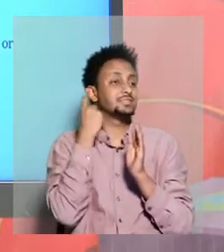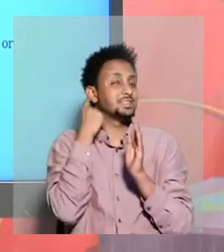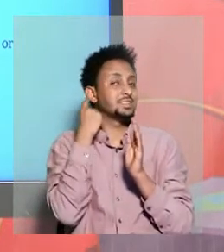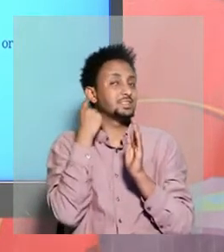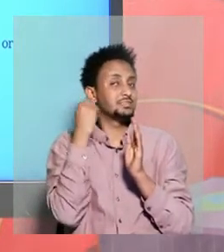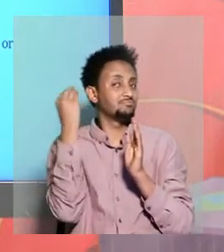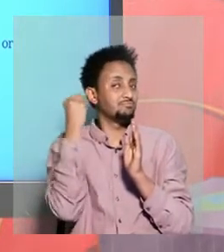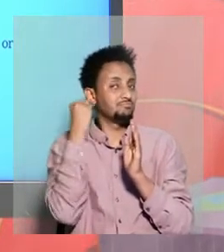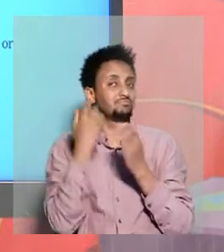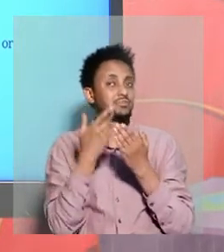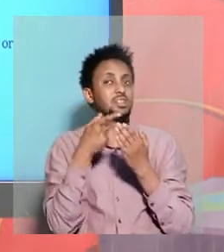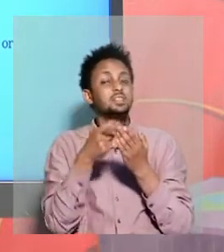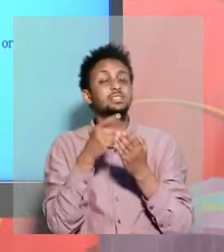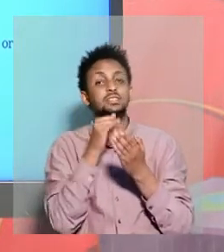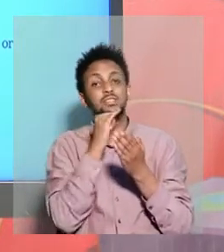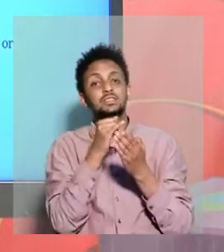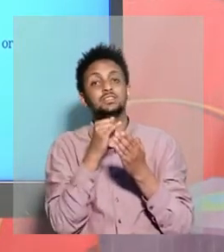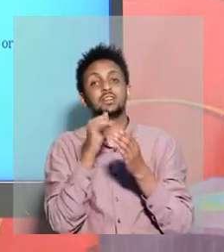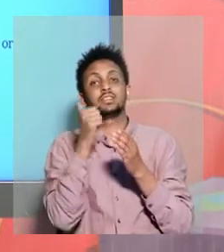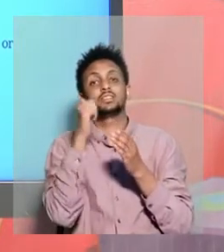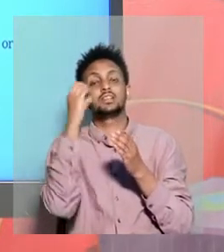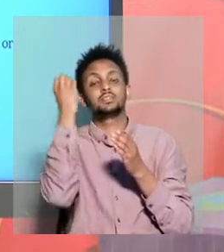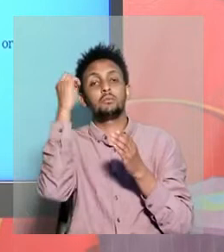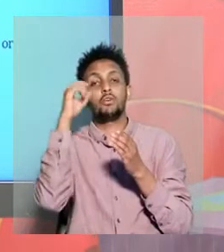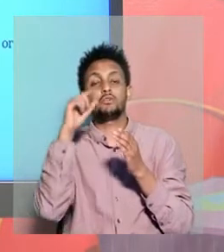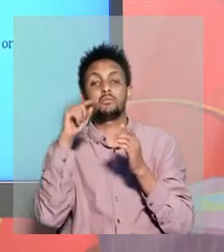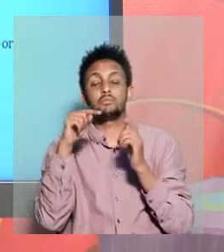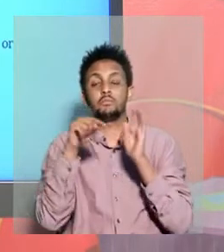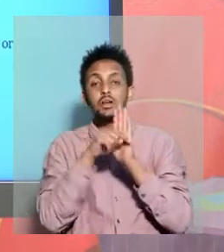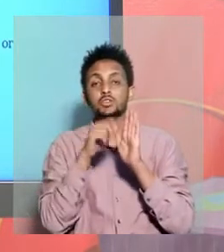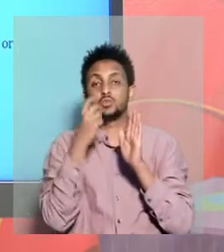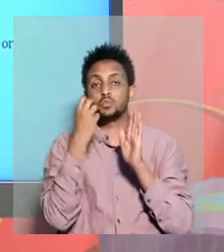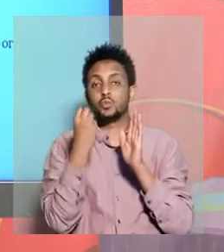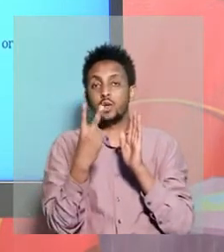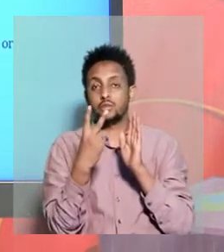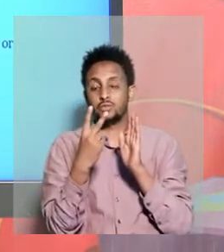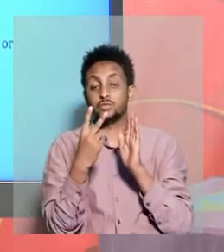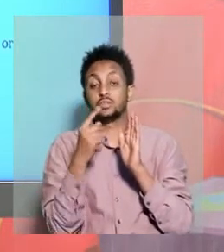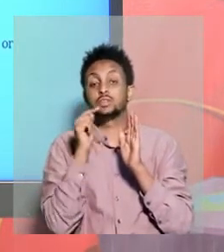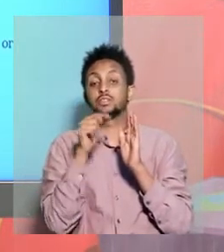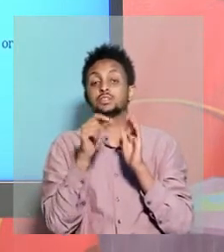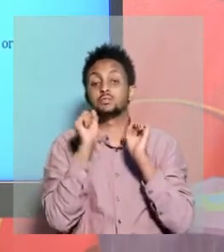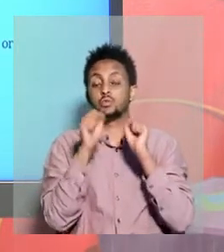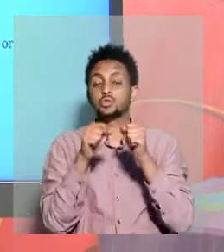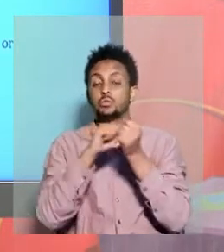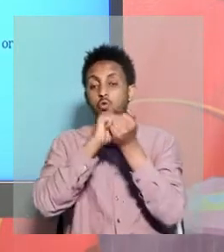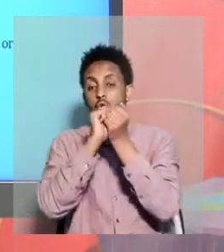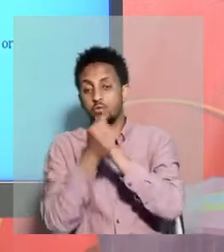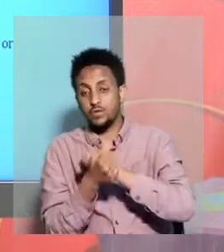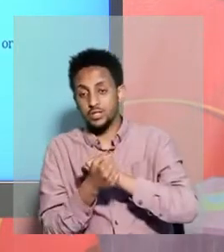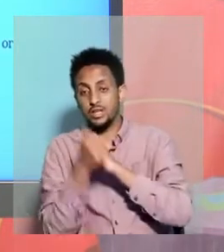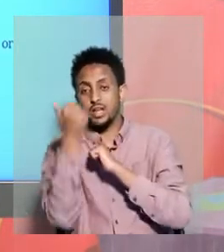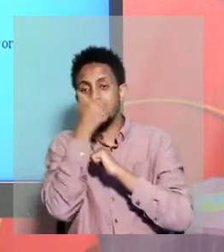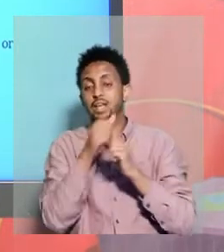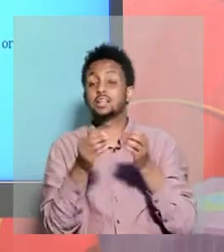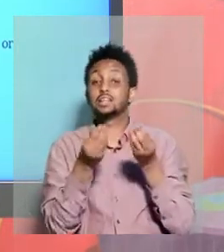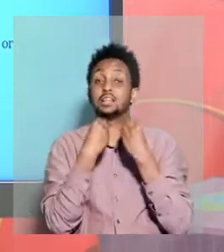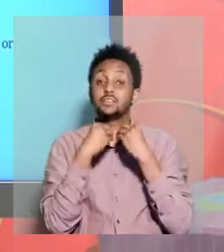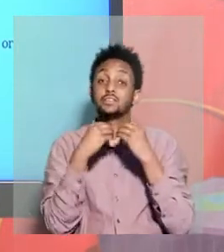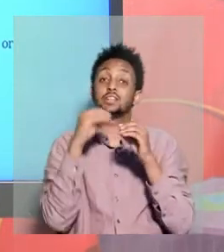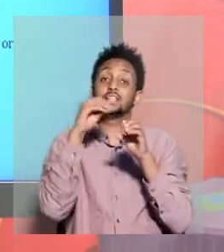of hearing. And it is 10 to the power of minus 12 watt per meter squared. So it's possible to convert any